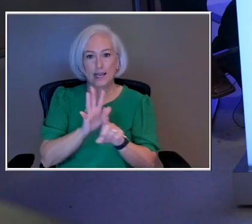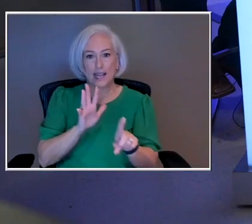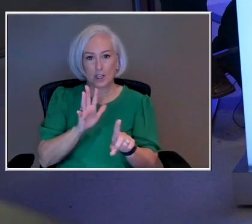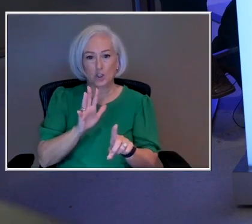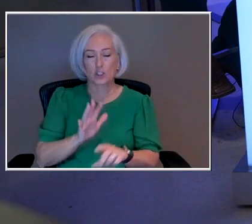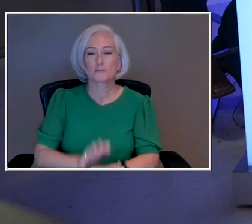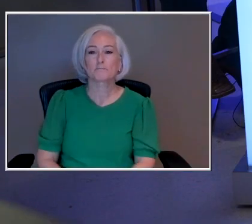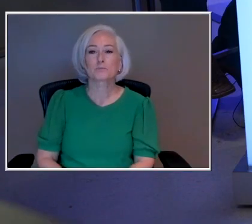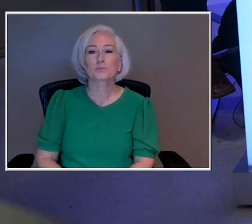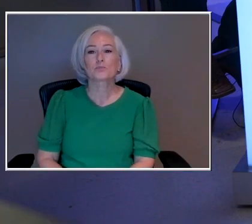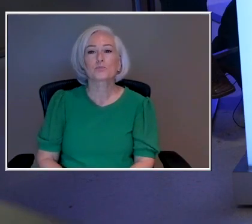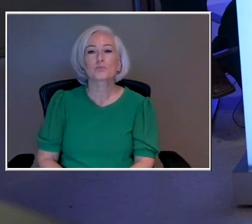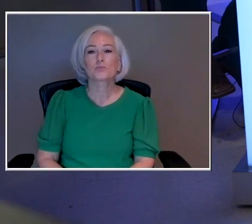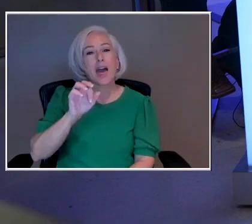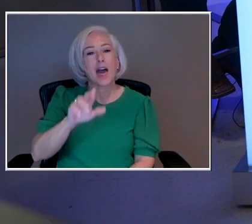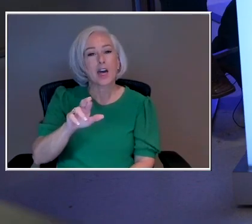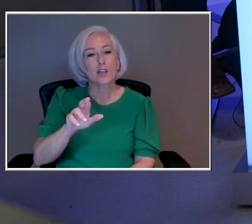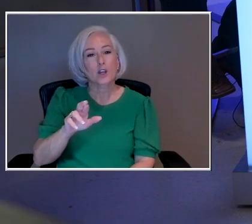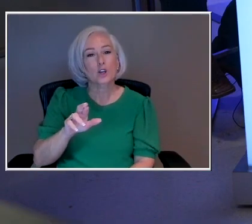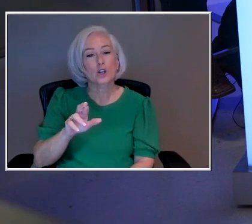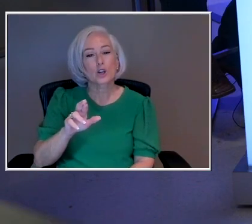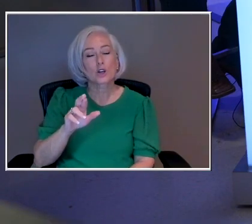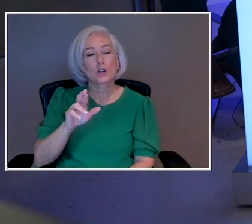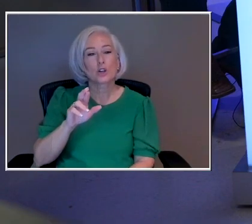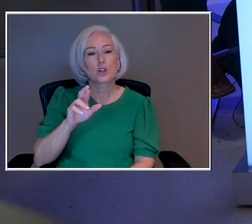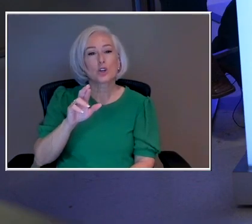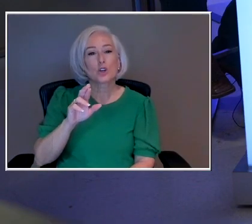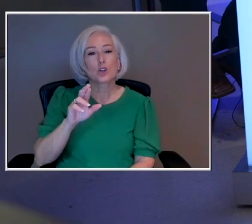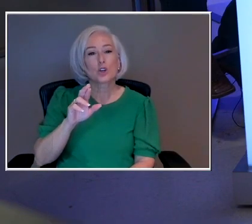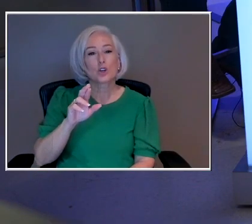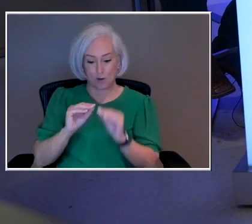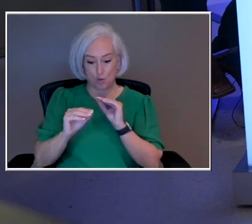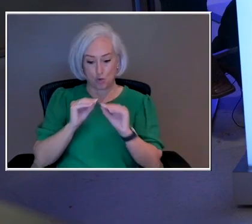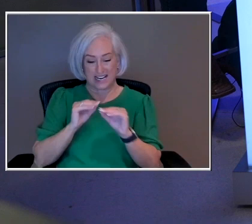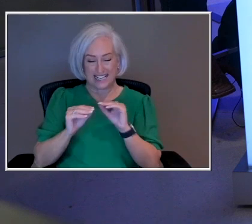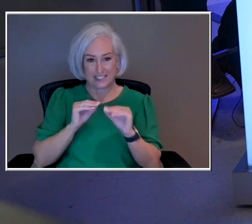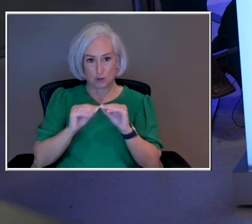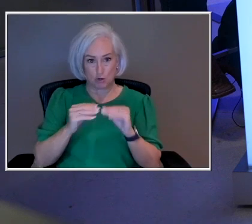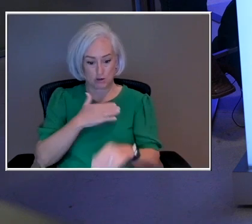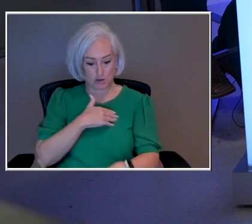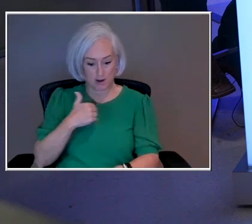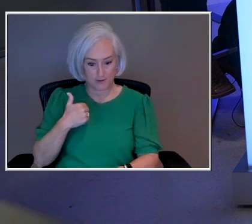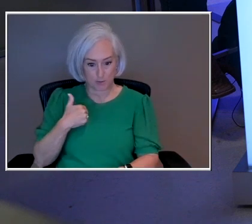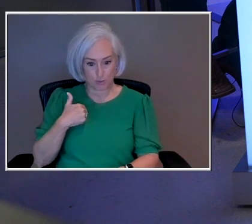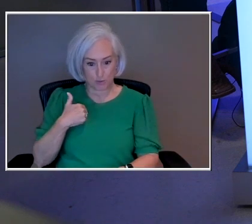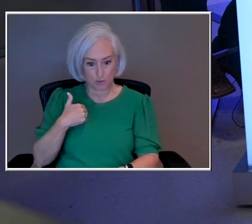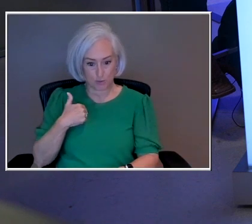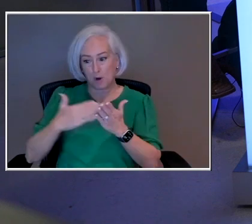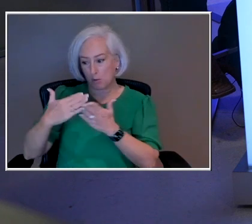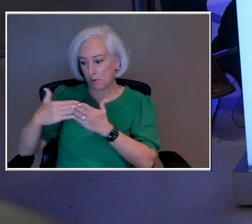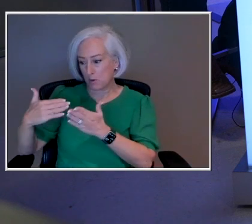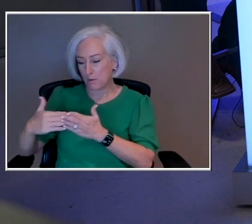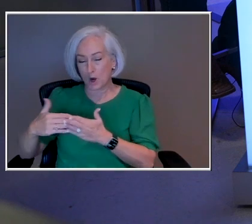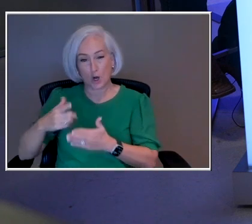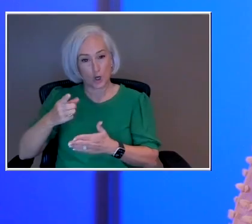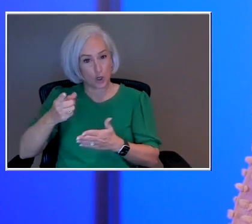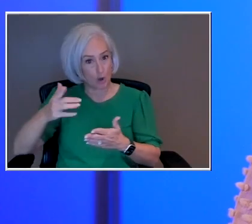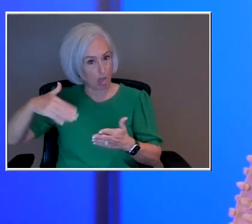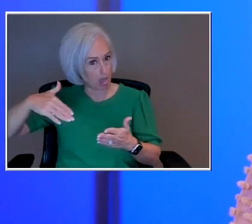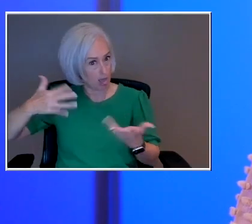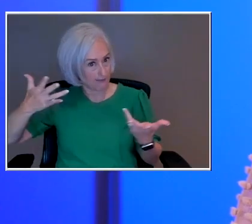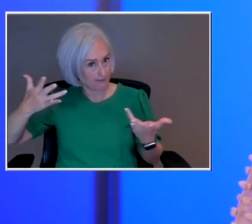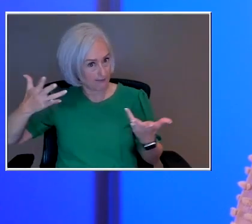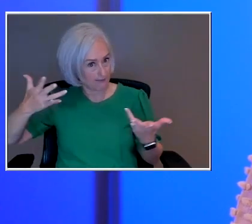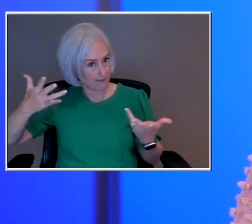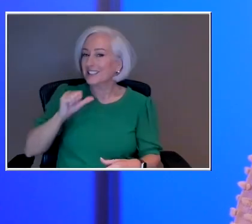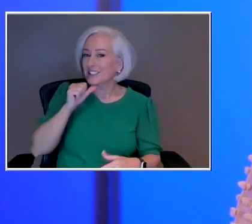the reconstruction phase has gone in phases, correct? Yes. Not done with it yet. Not quite done, but definitely working our way